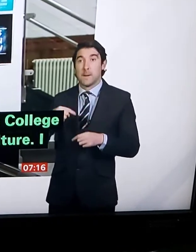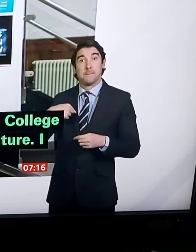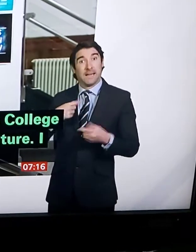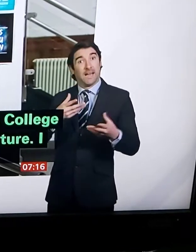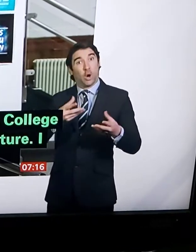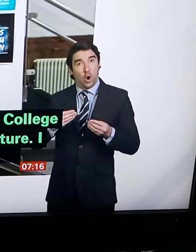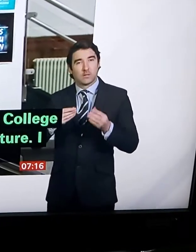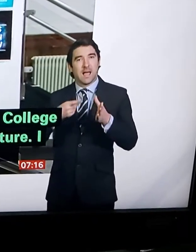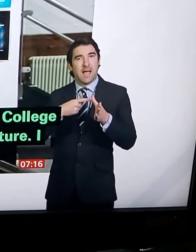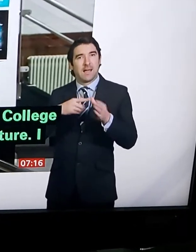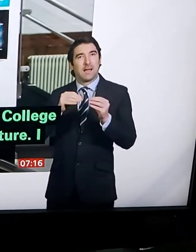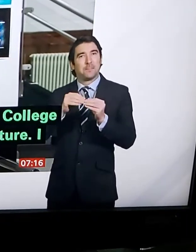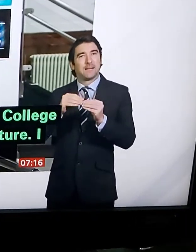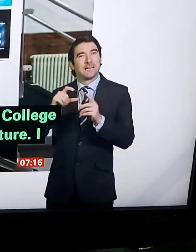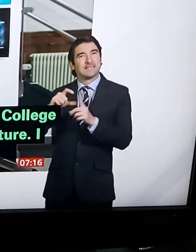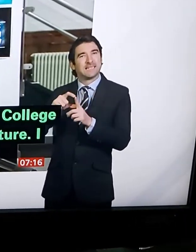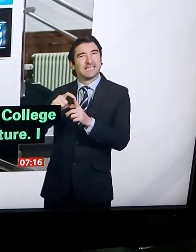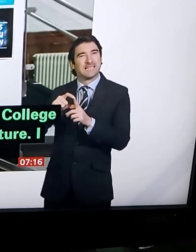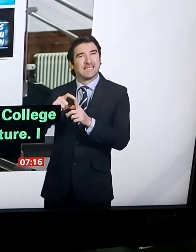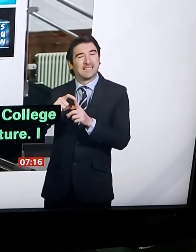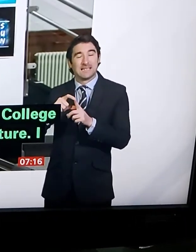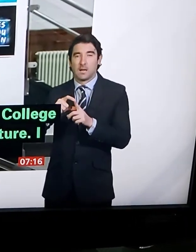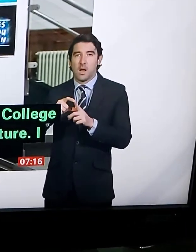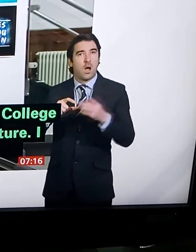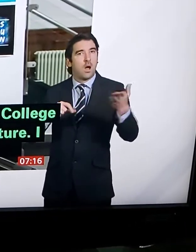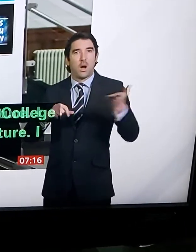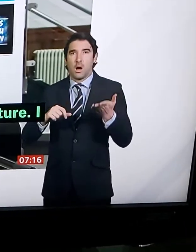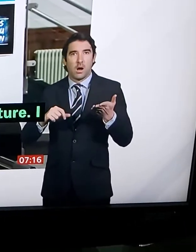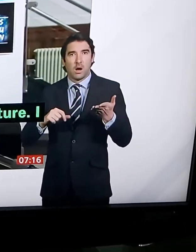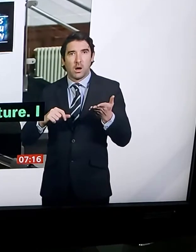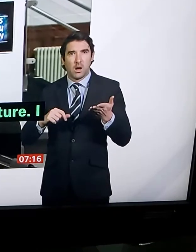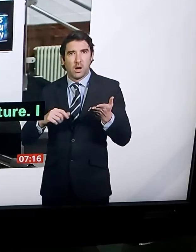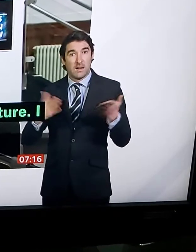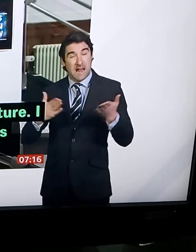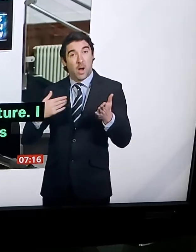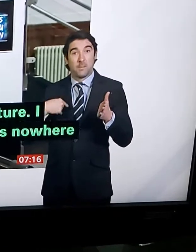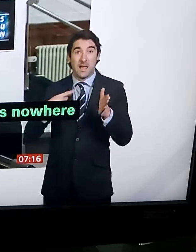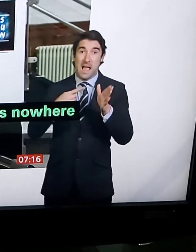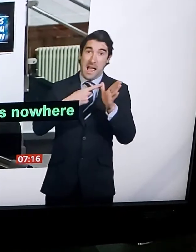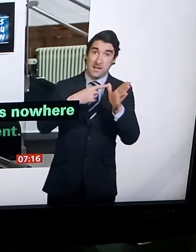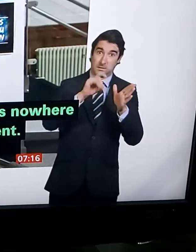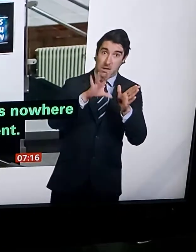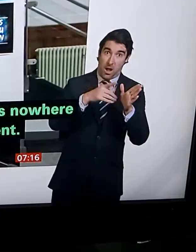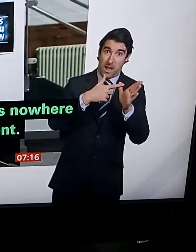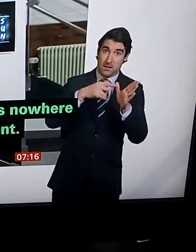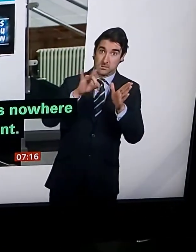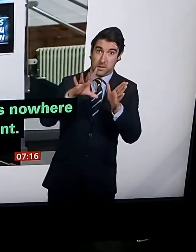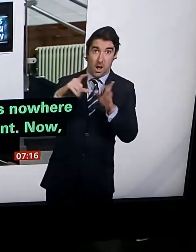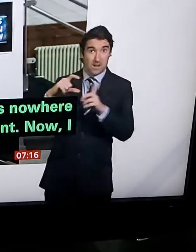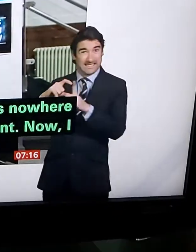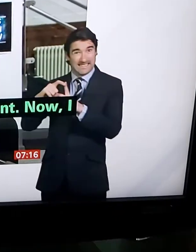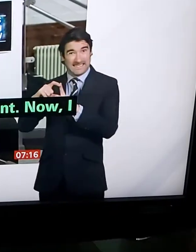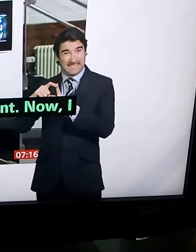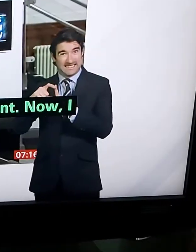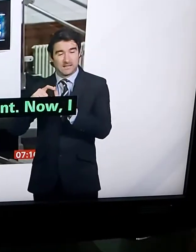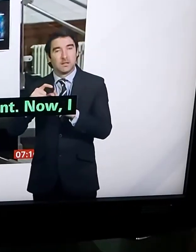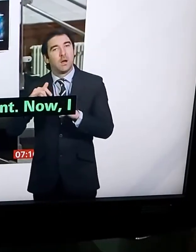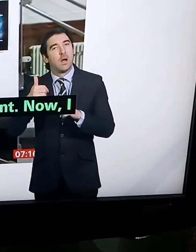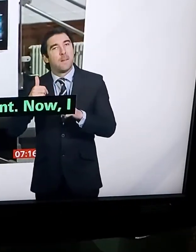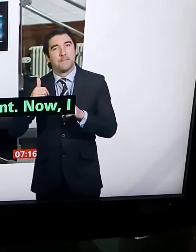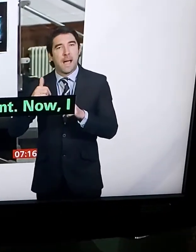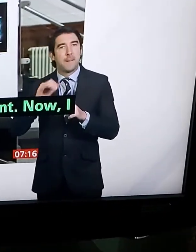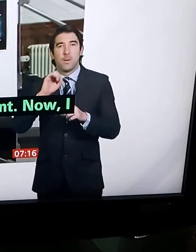requirement. Because of today, I found out now that I'm able to get 2 A-stars and a D, which still isn't necessarily what I need in order to